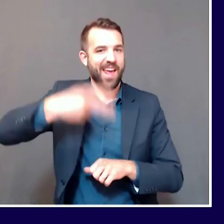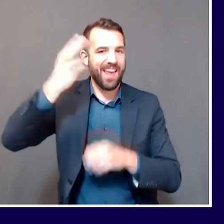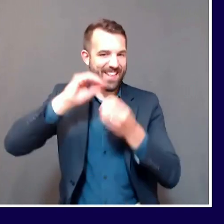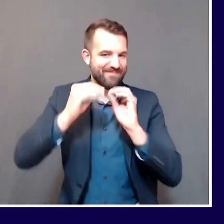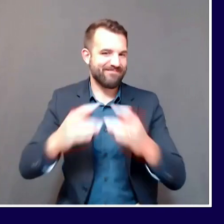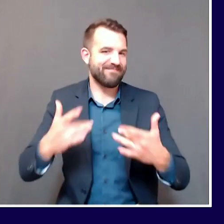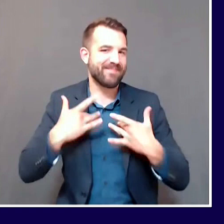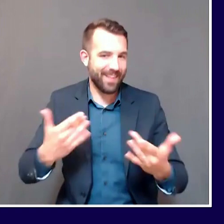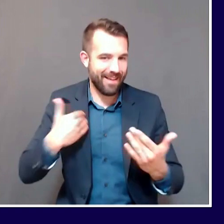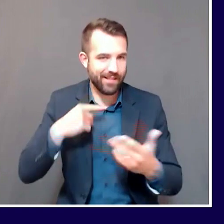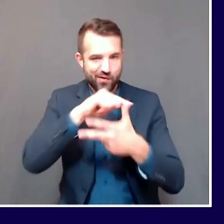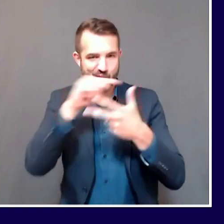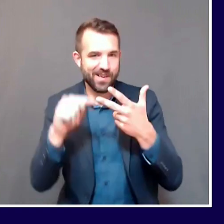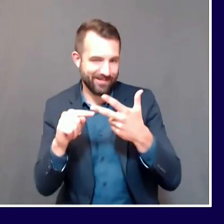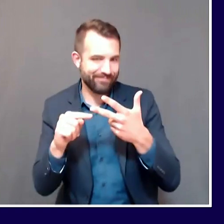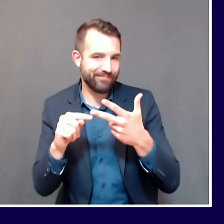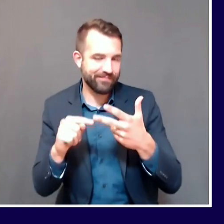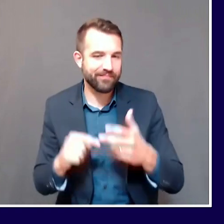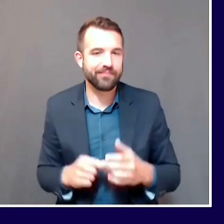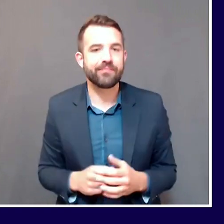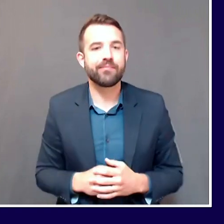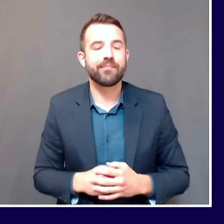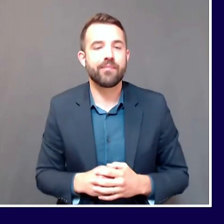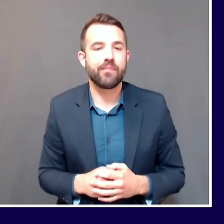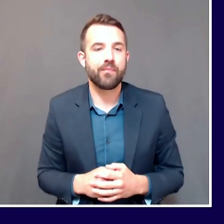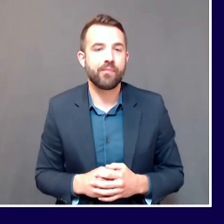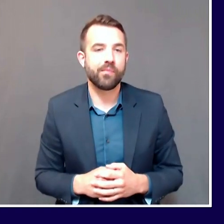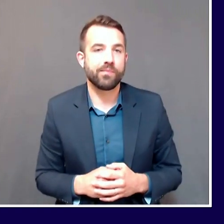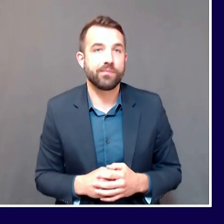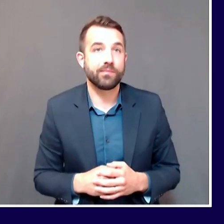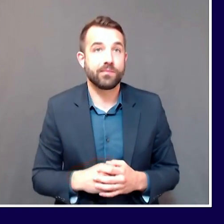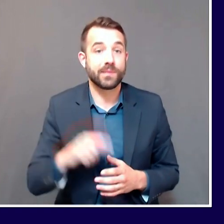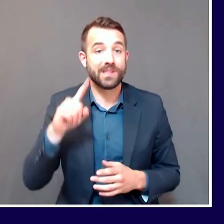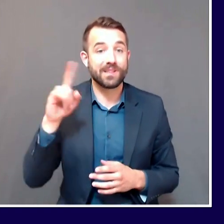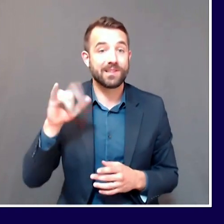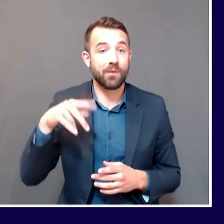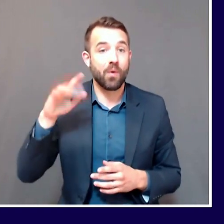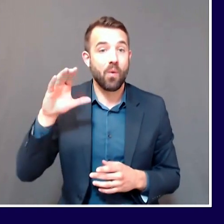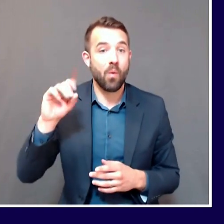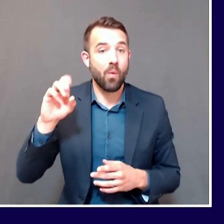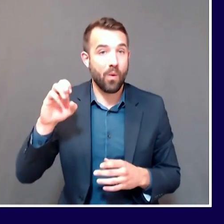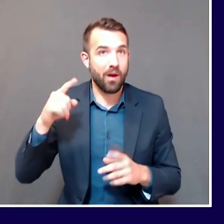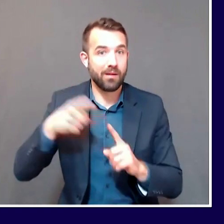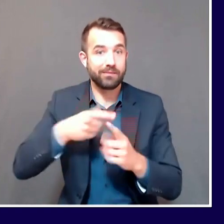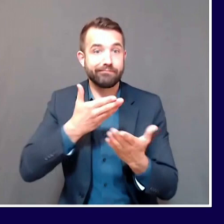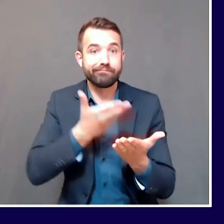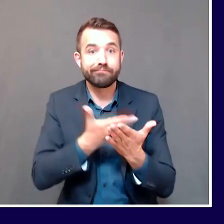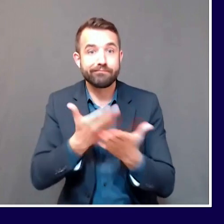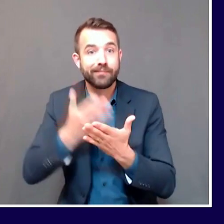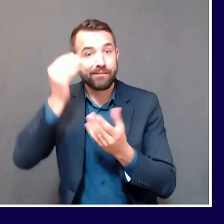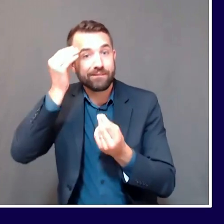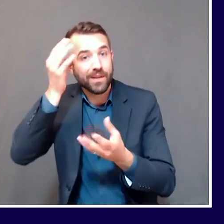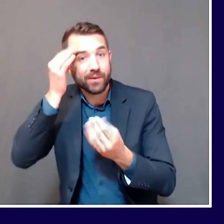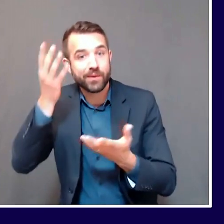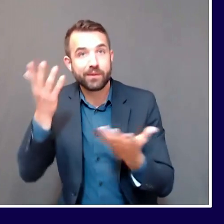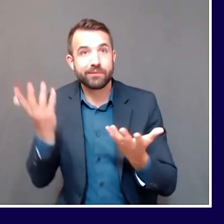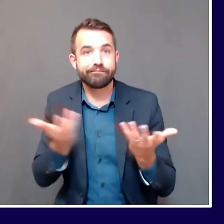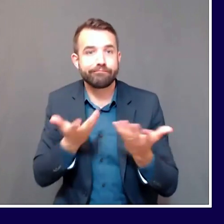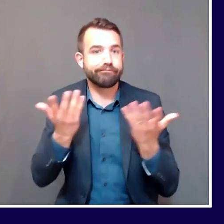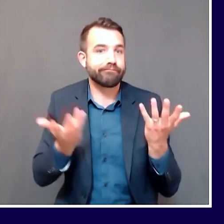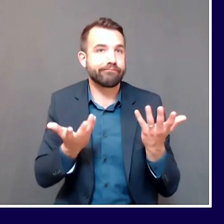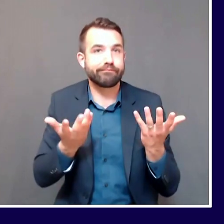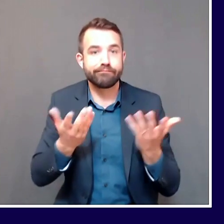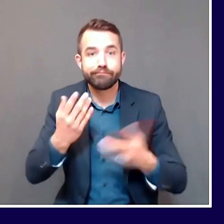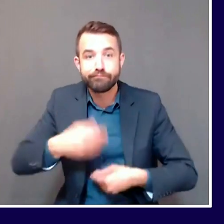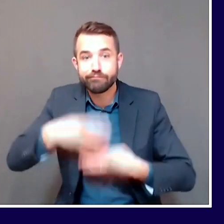number of cases. So the zip code data, as we were preparing them for analysis, making sure